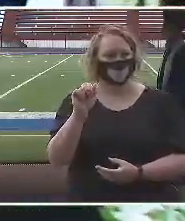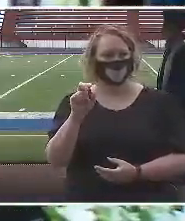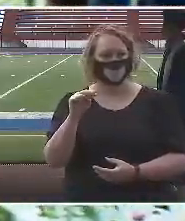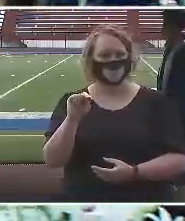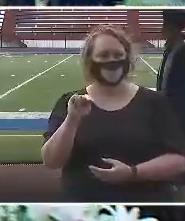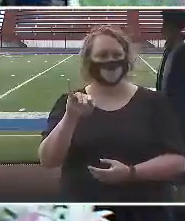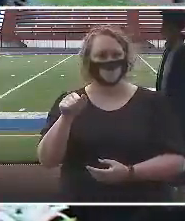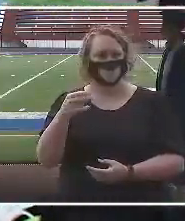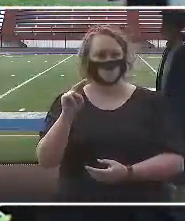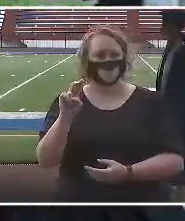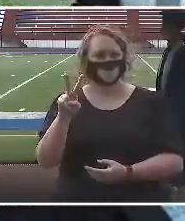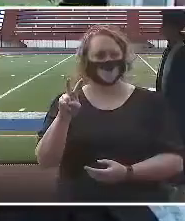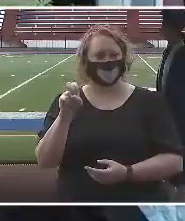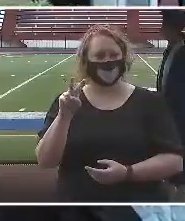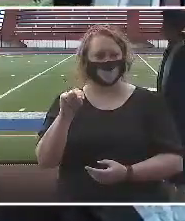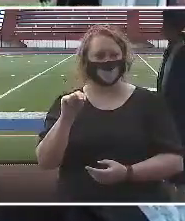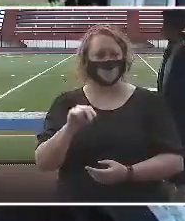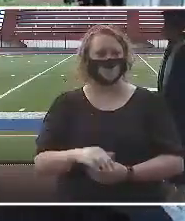Sierra Higgins.